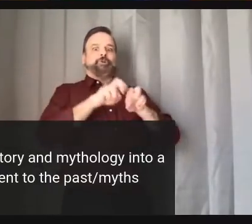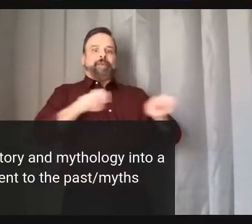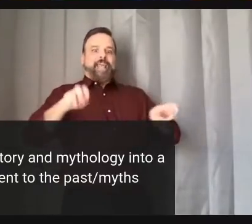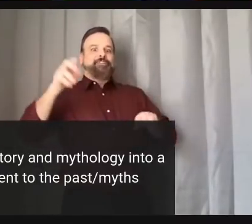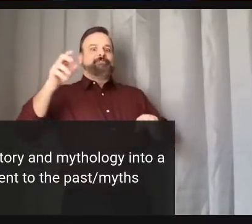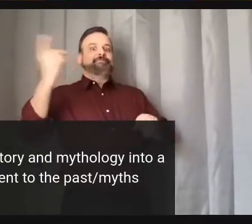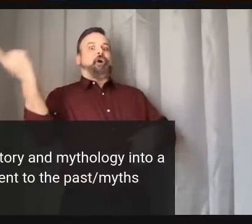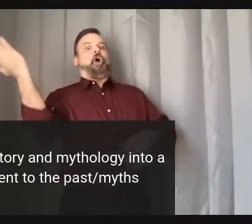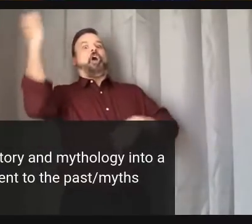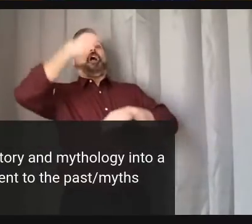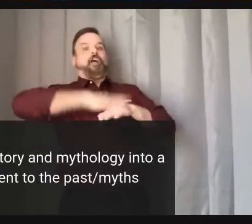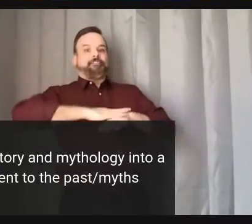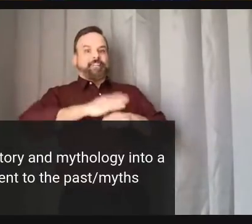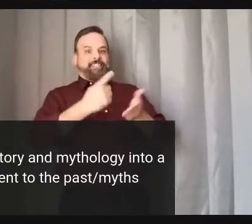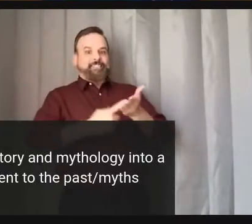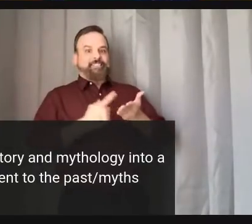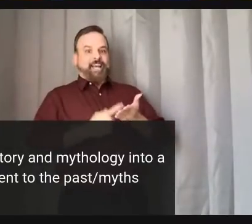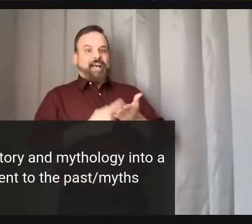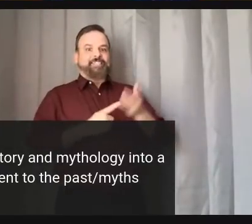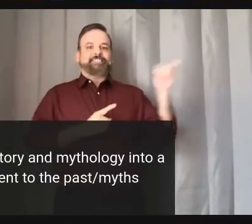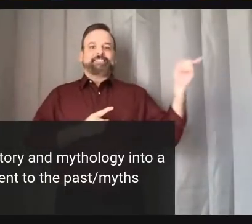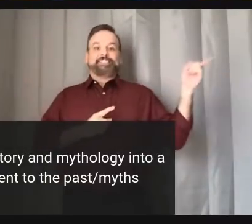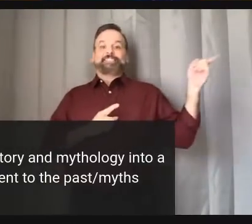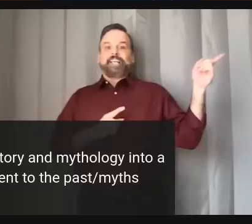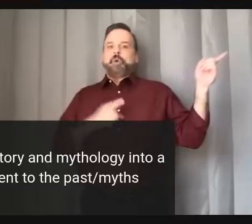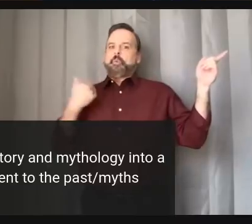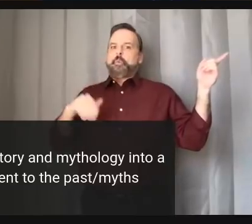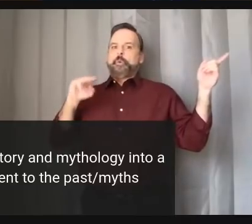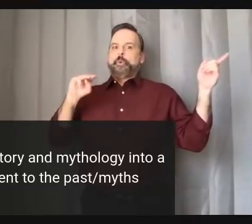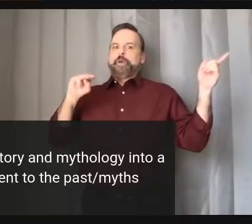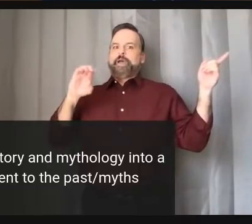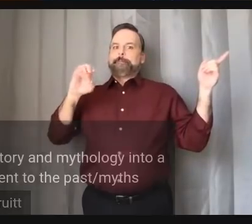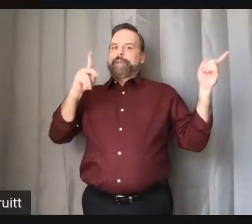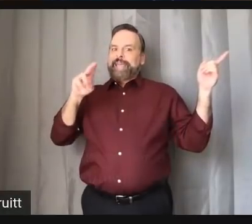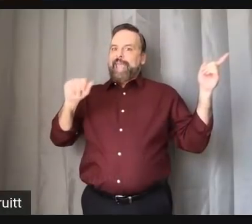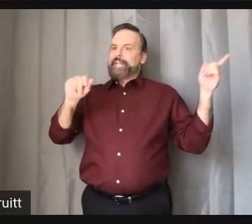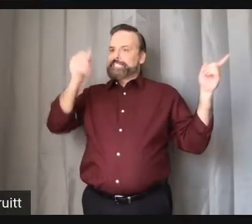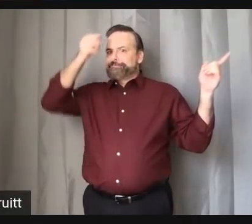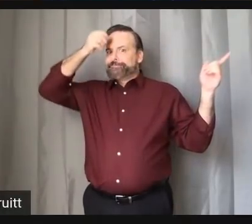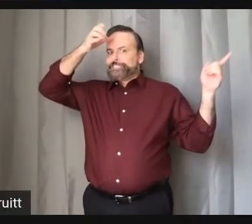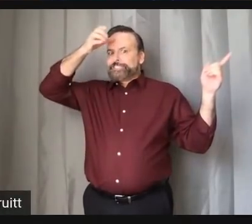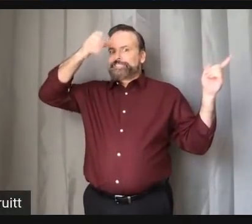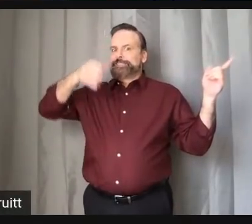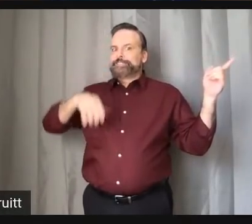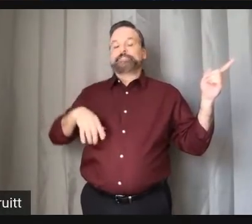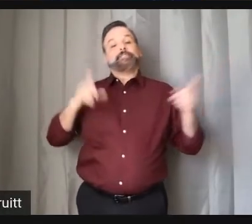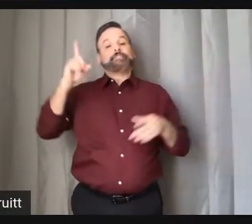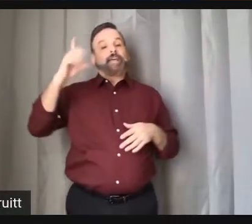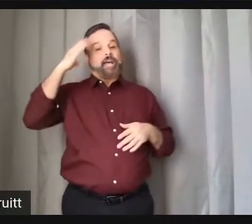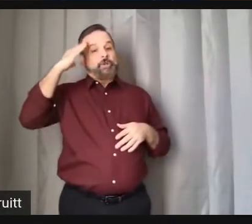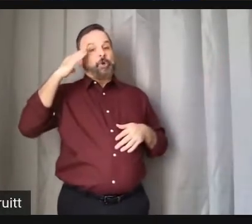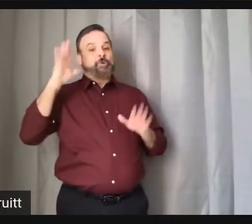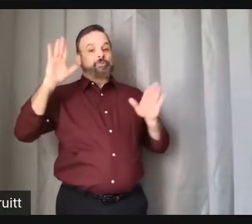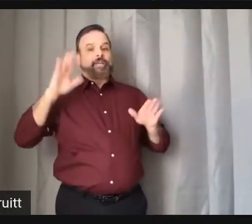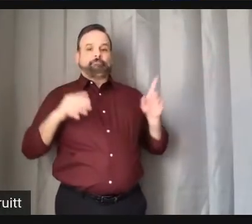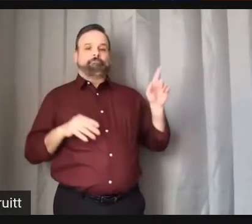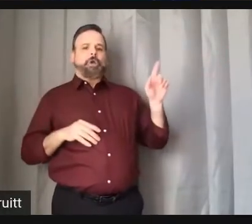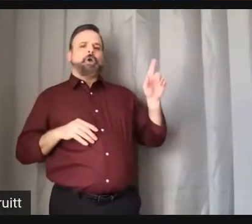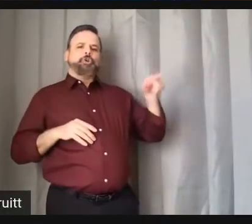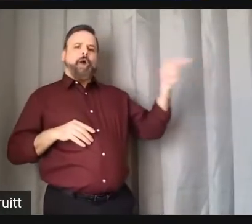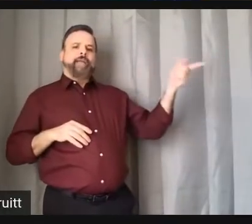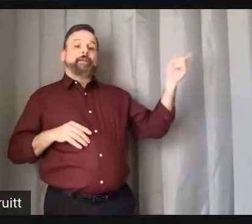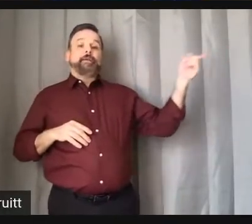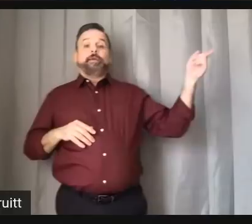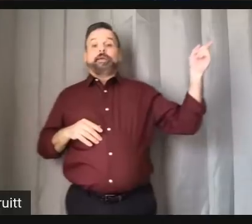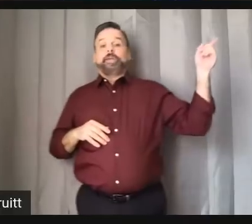question. Jeez, McKenna, way to be a genius. That's great. I mean, we talked a little